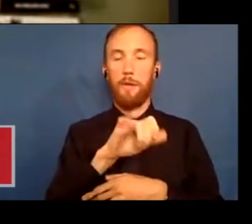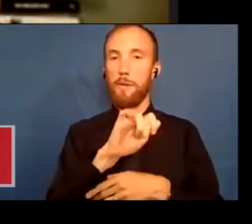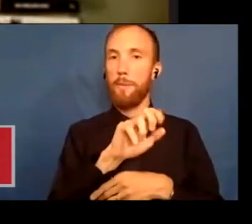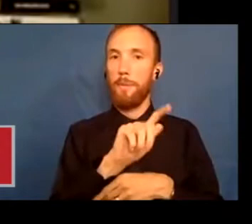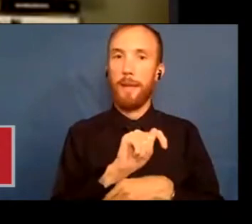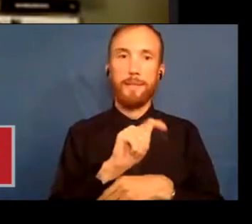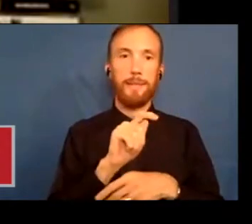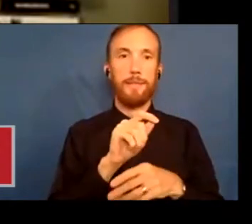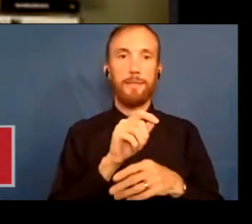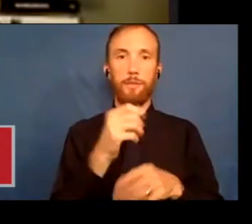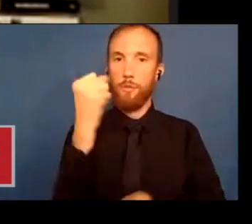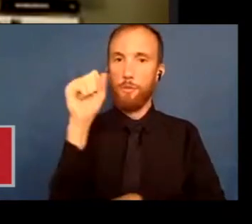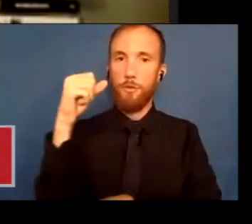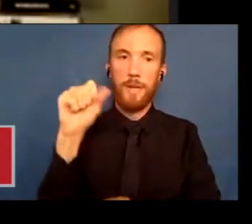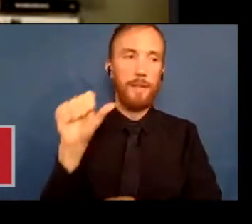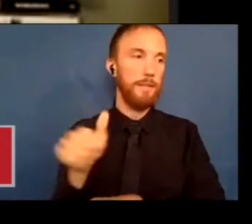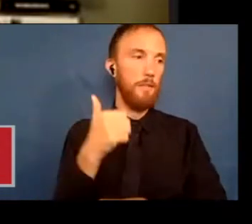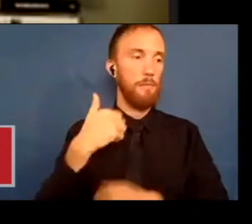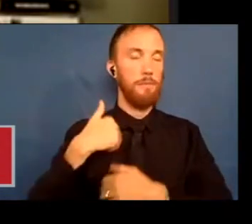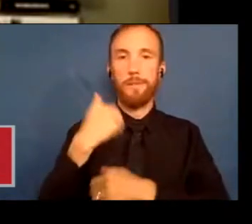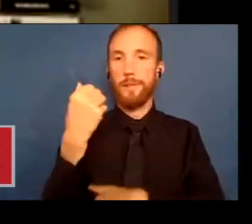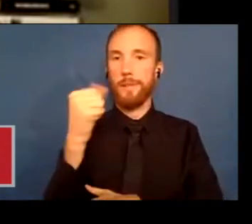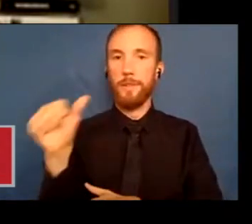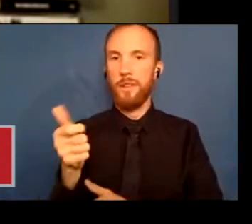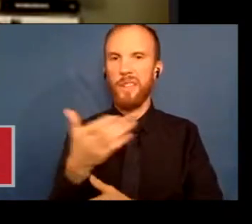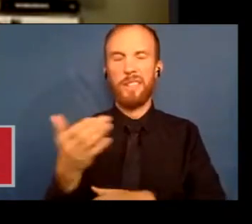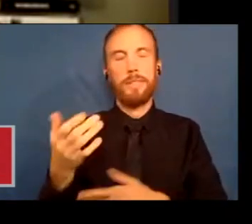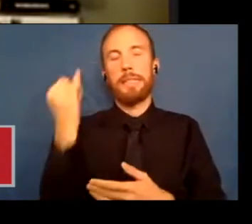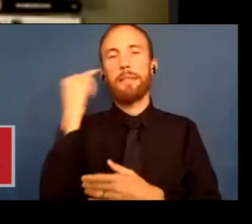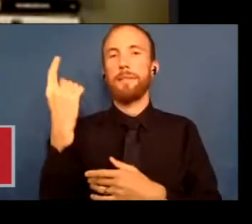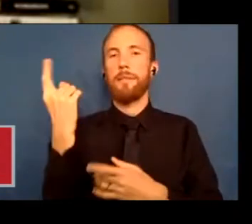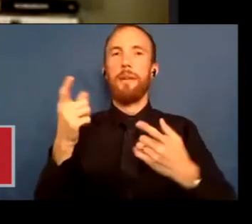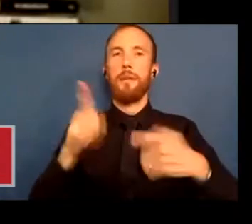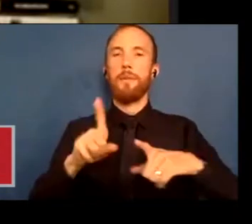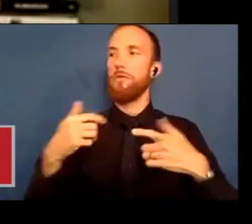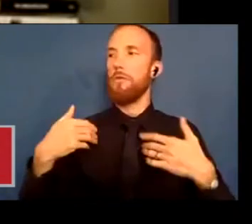power. You come to power, important